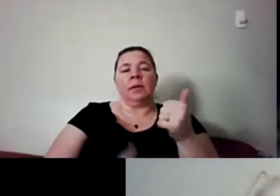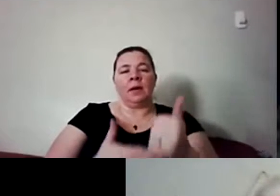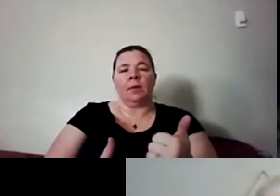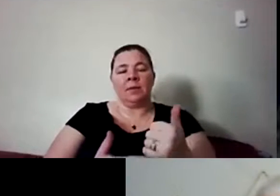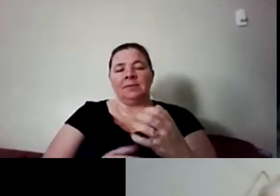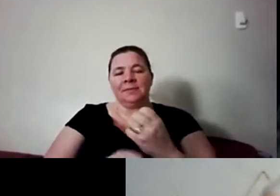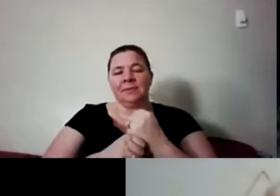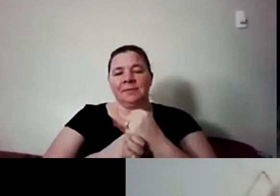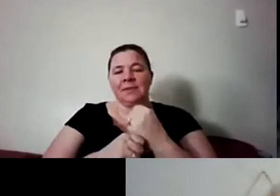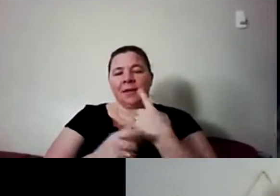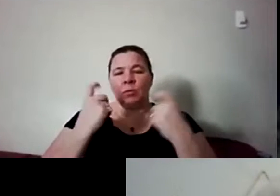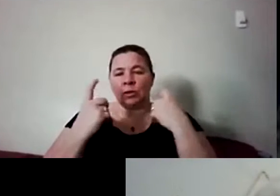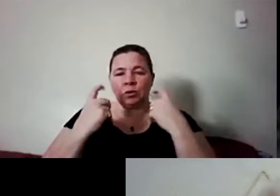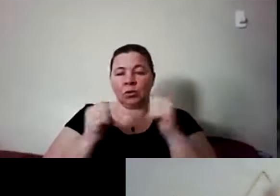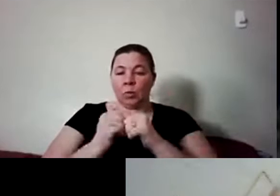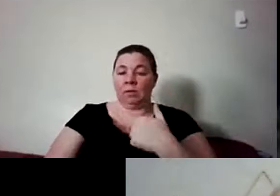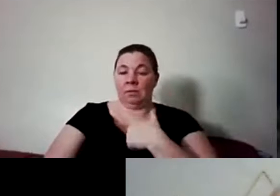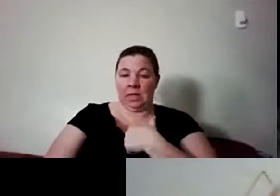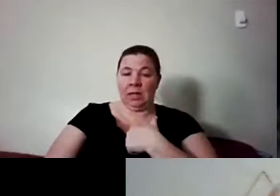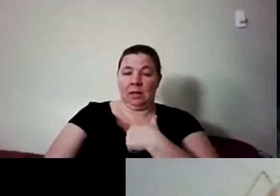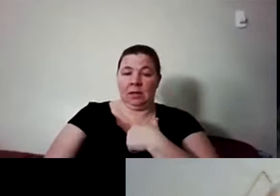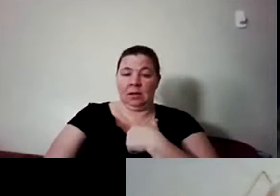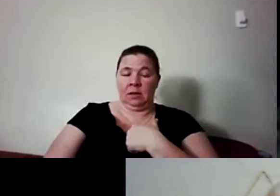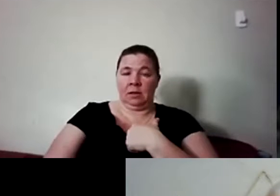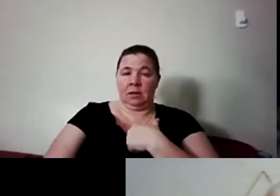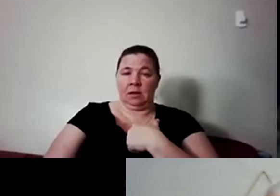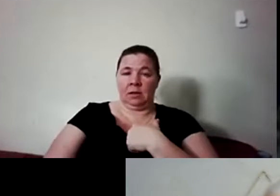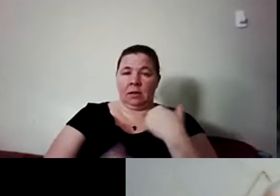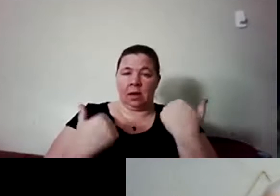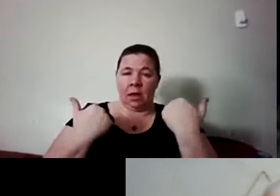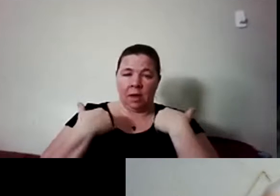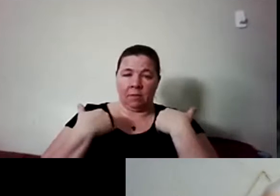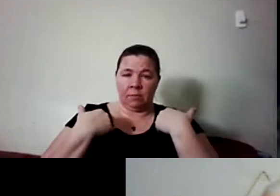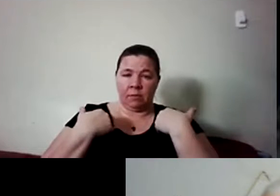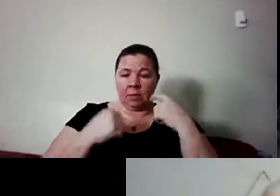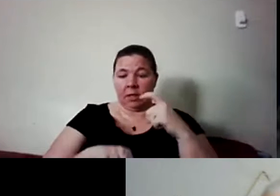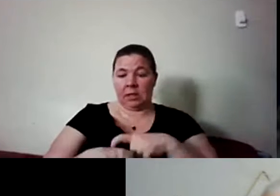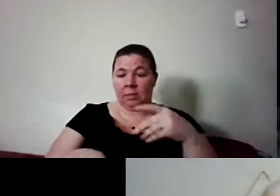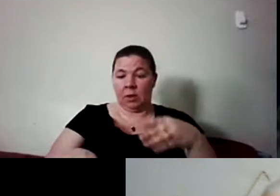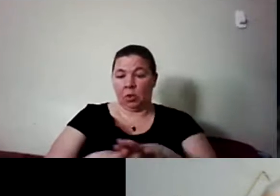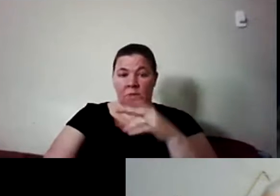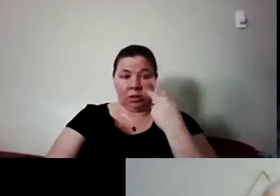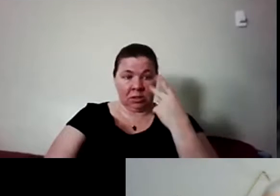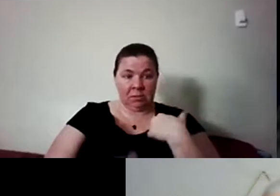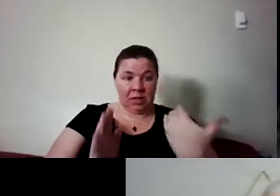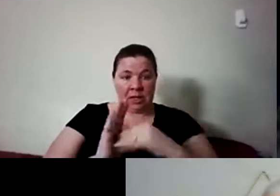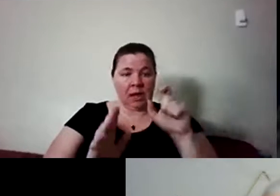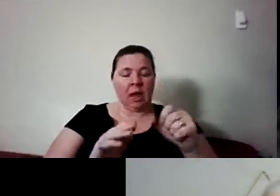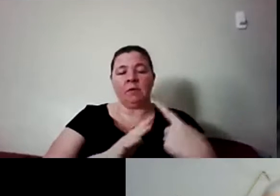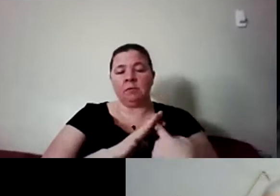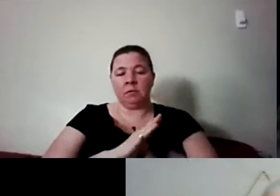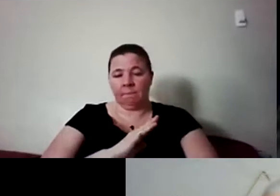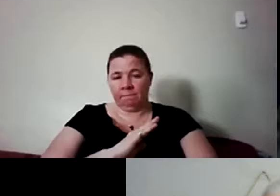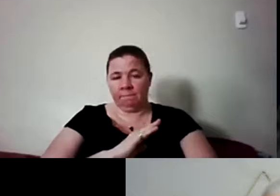okay, with me. I have to be out at a certain point in time. So if you don't see me again, you know I had to leave